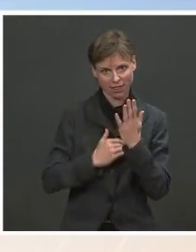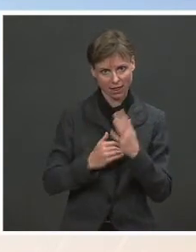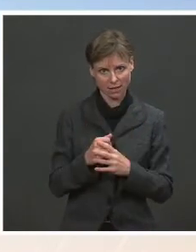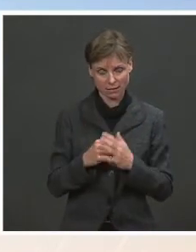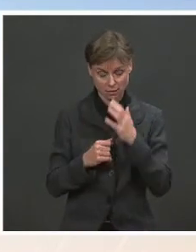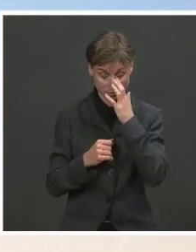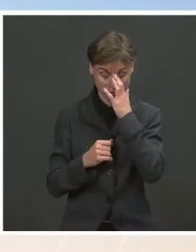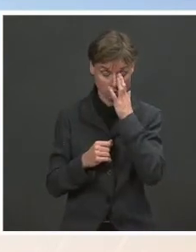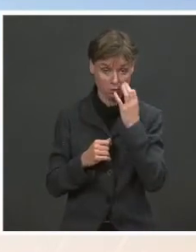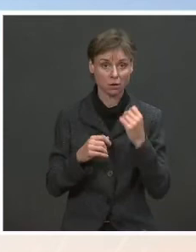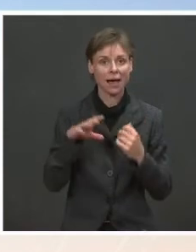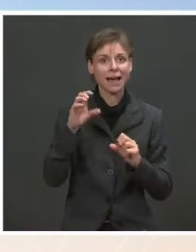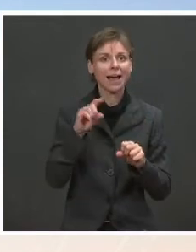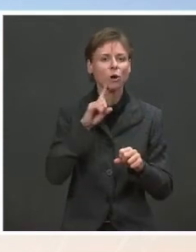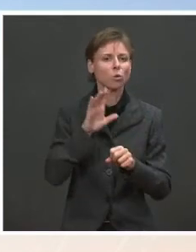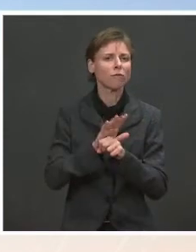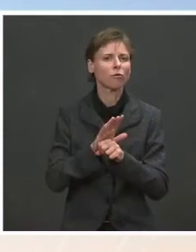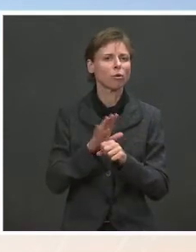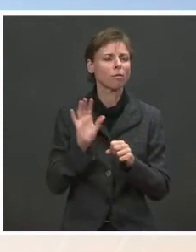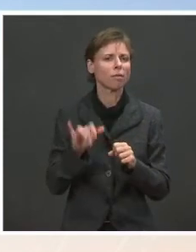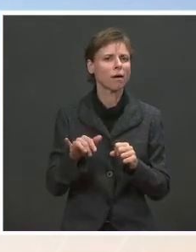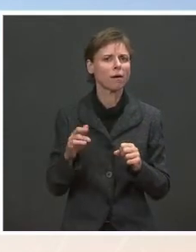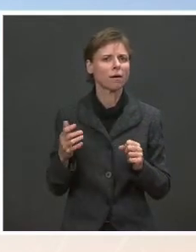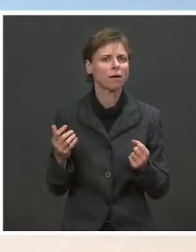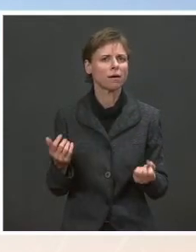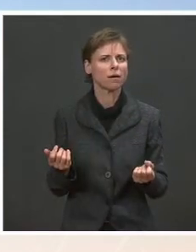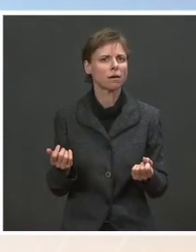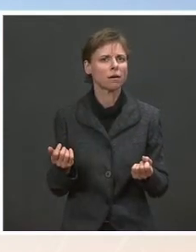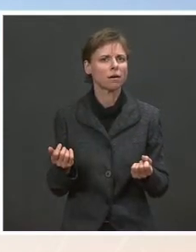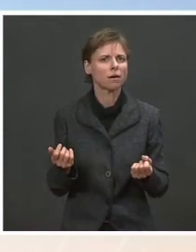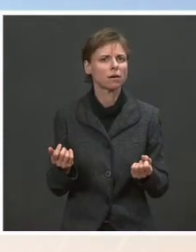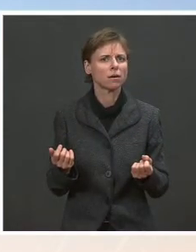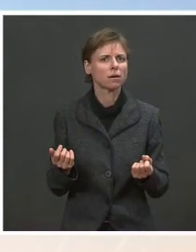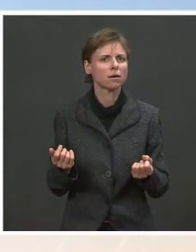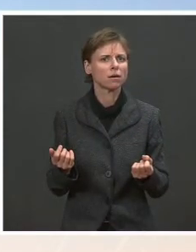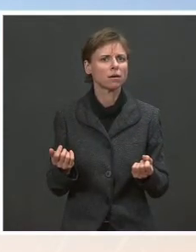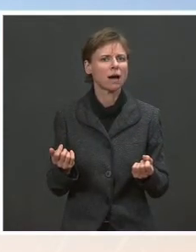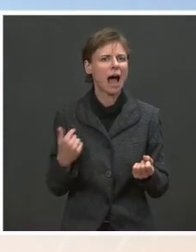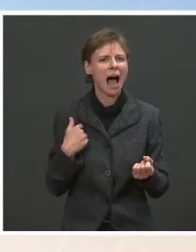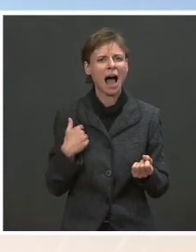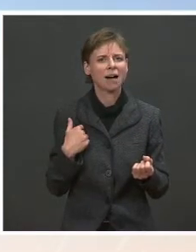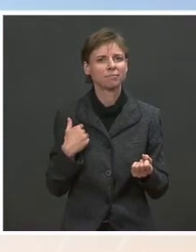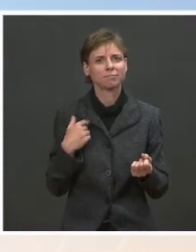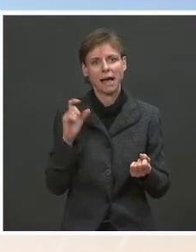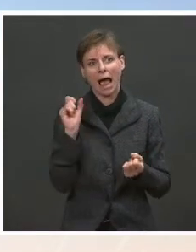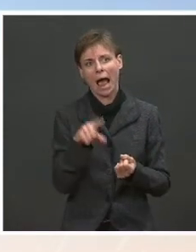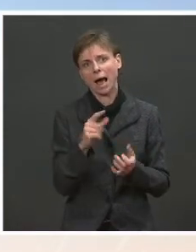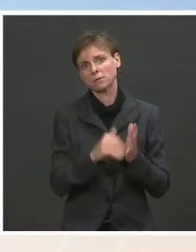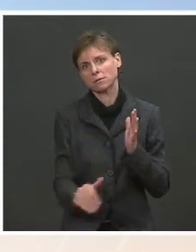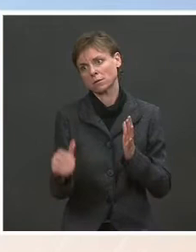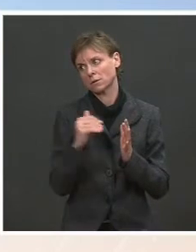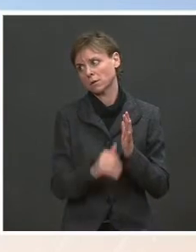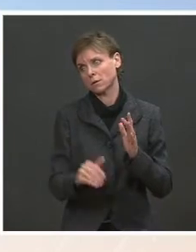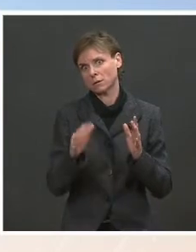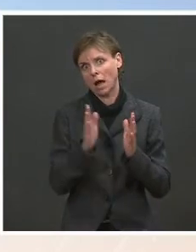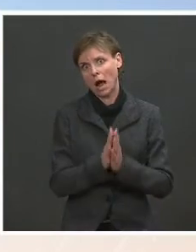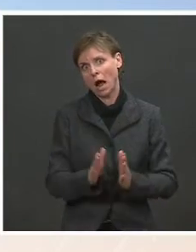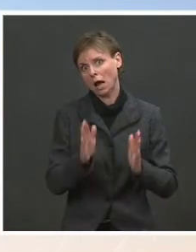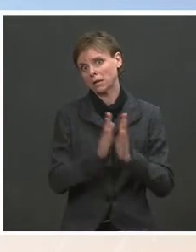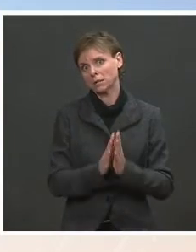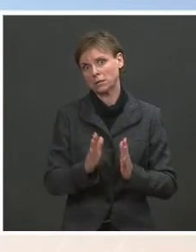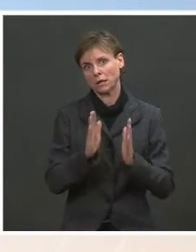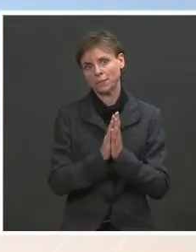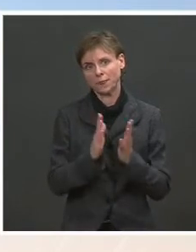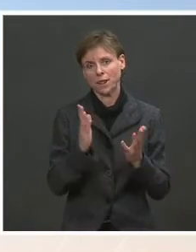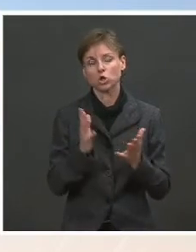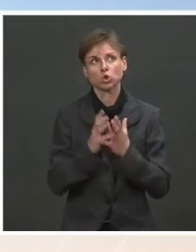Can you say, there's a growing demand? I keep asking this question, it's like there's so much demand out there, and